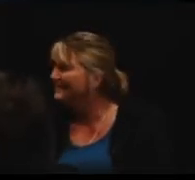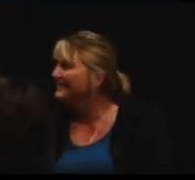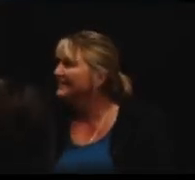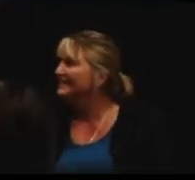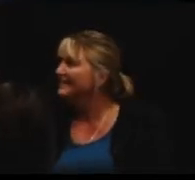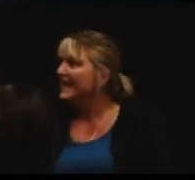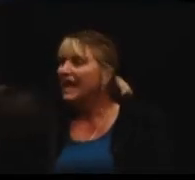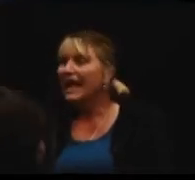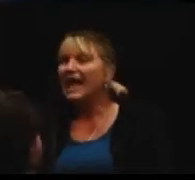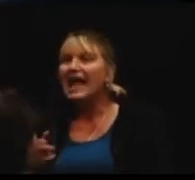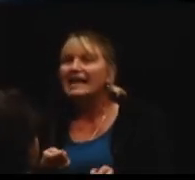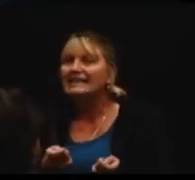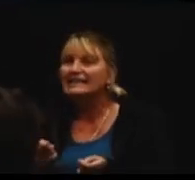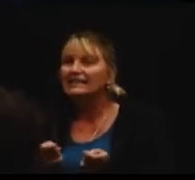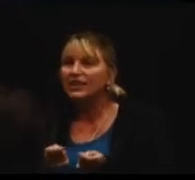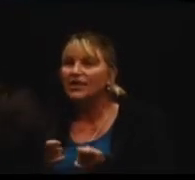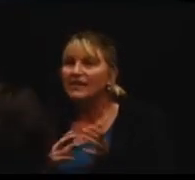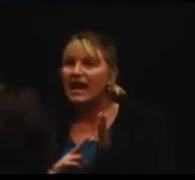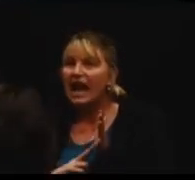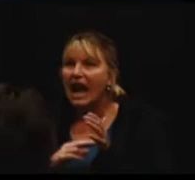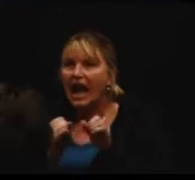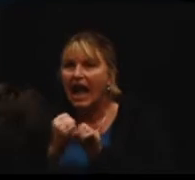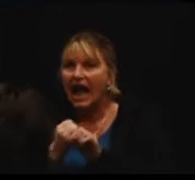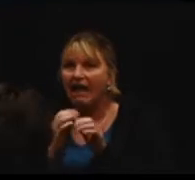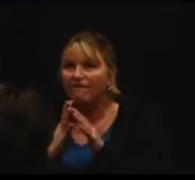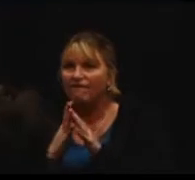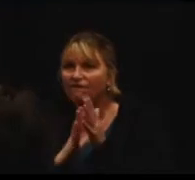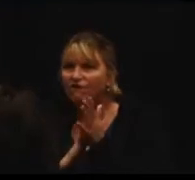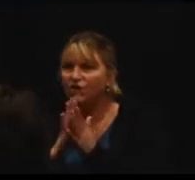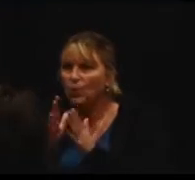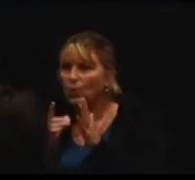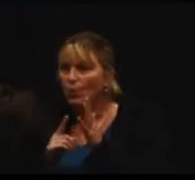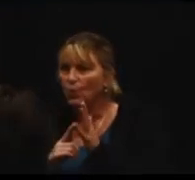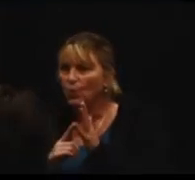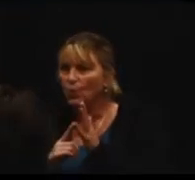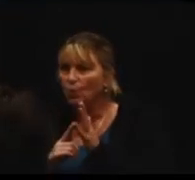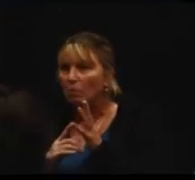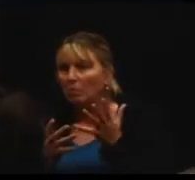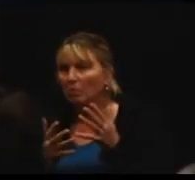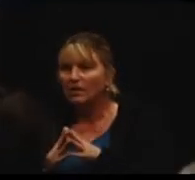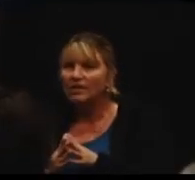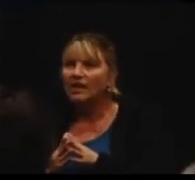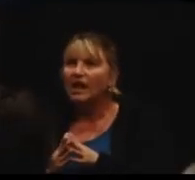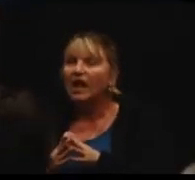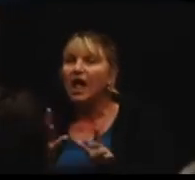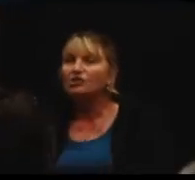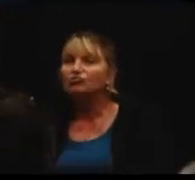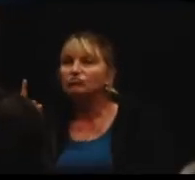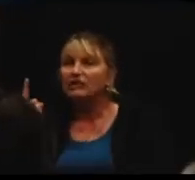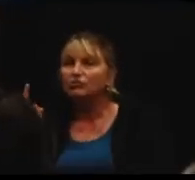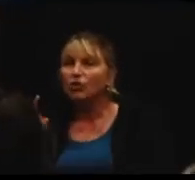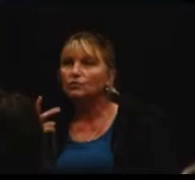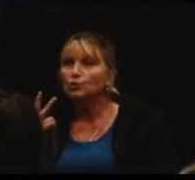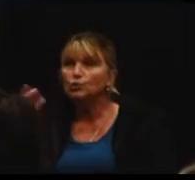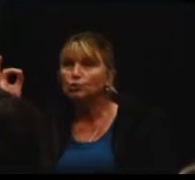He is the chair of NAPU Waea, a director of 2 degrees, and the Hautaki